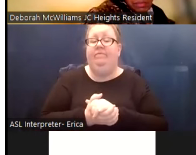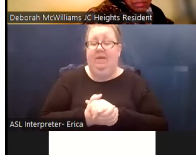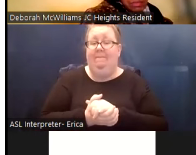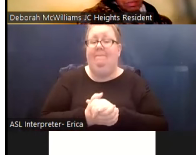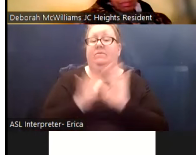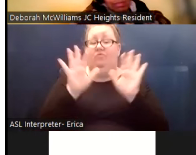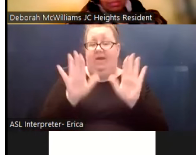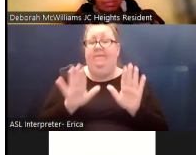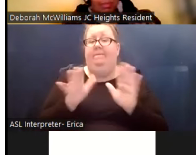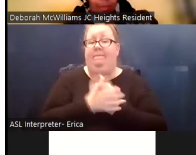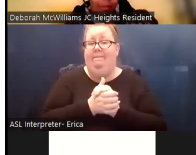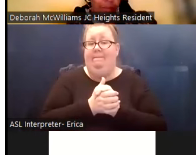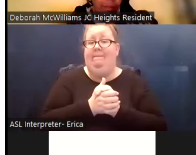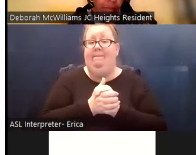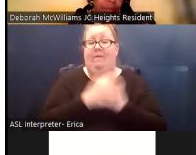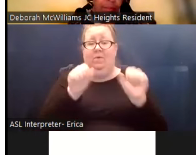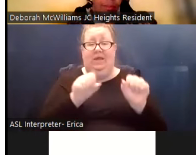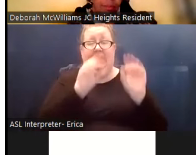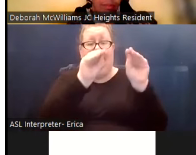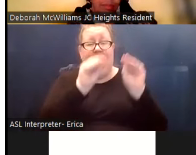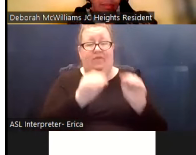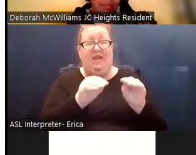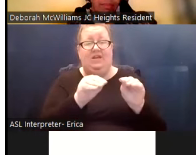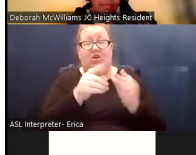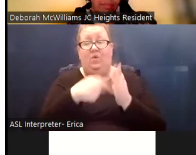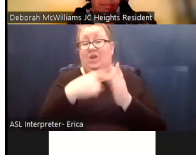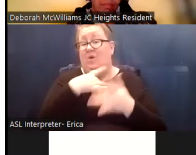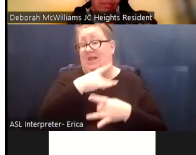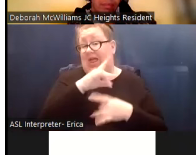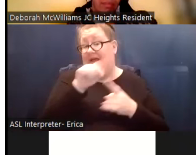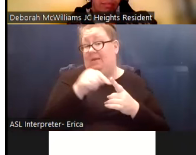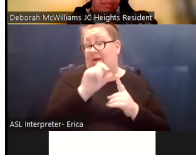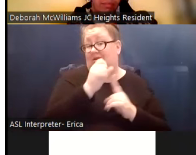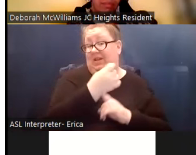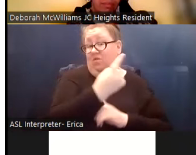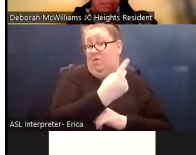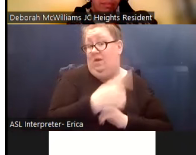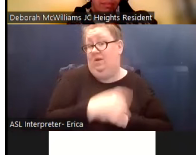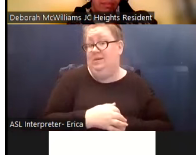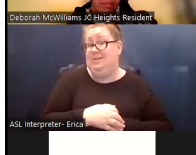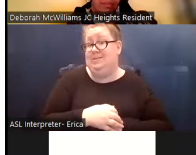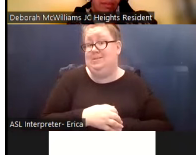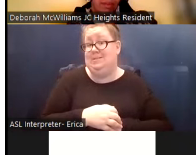Great. Maybe we could put that into like what you like about scenario 1.